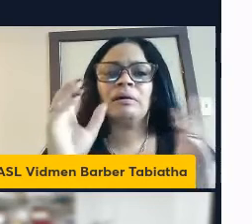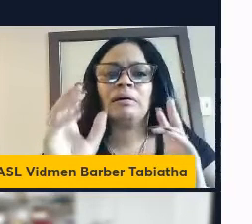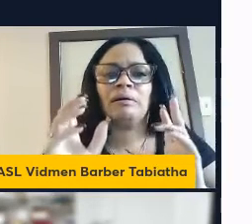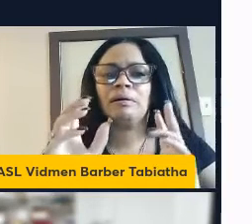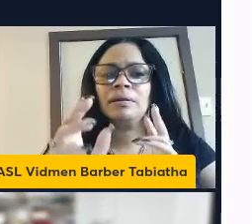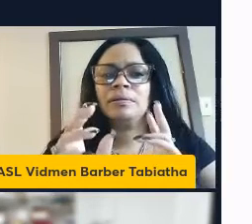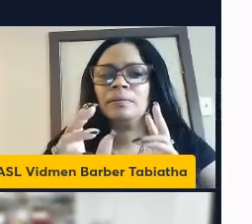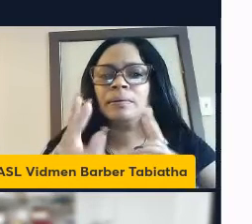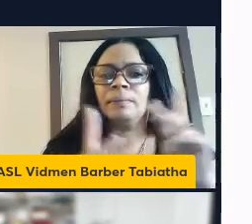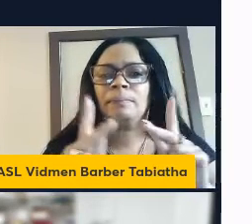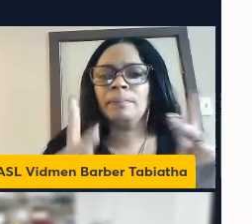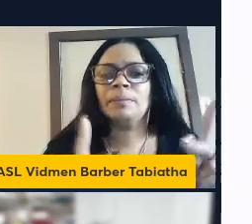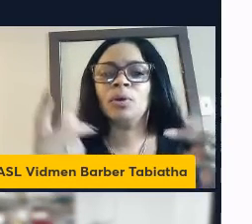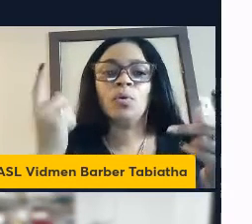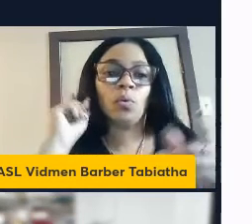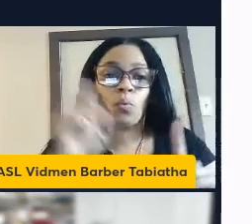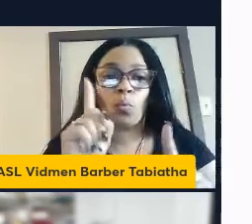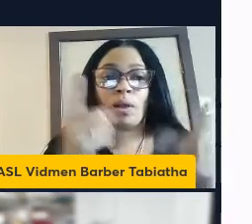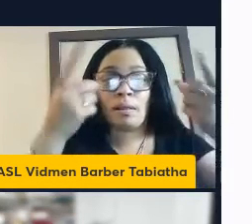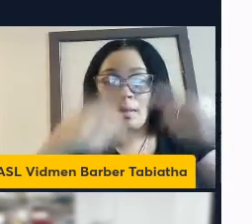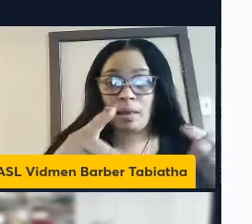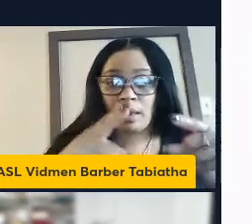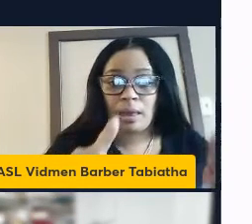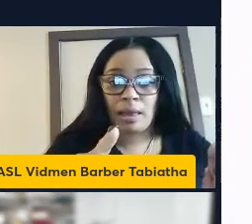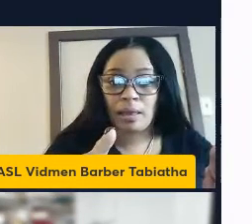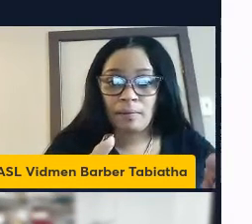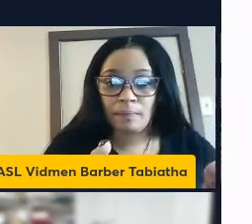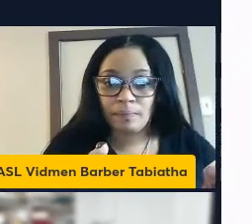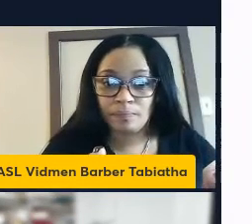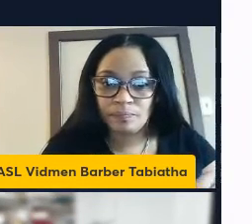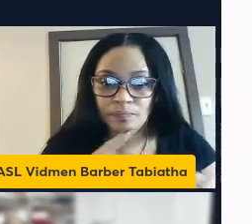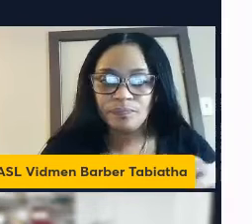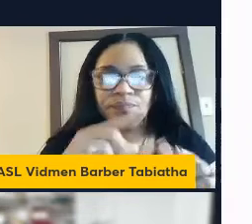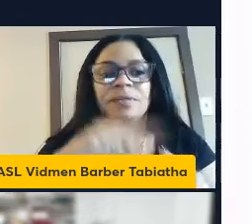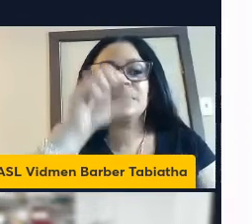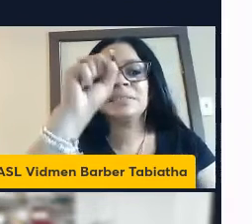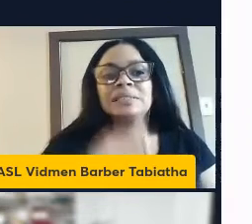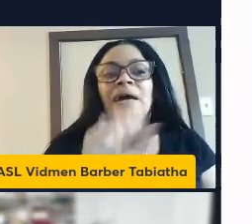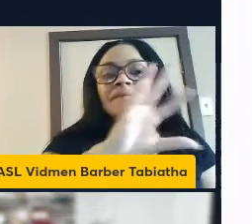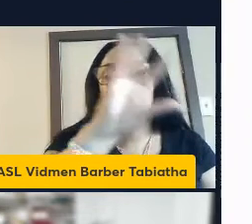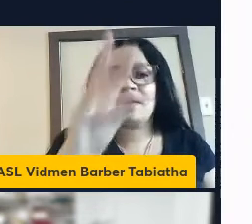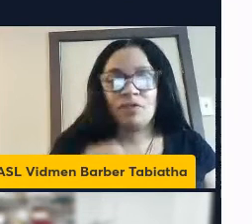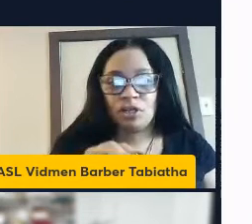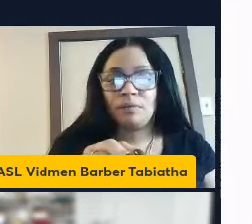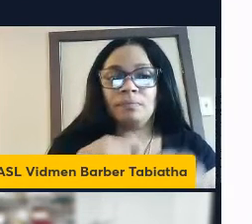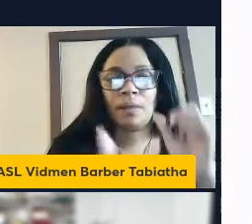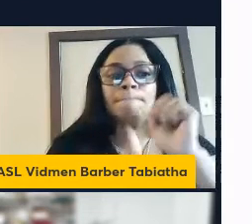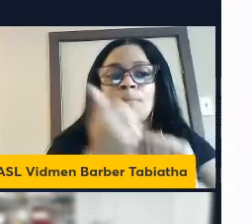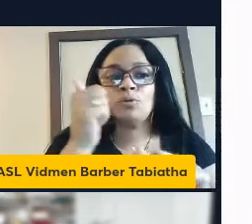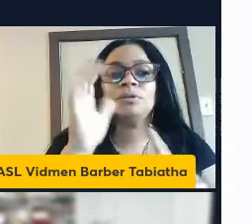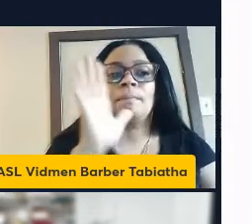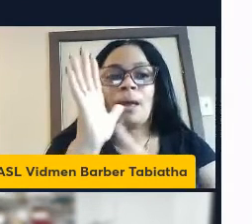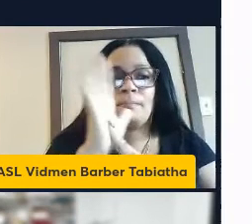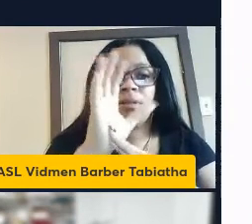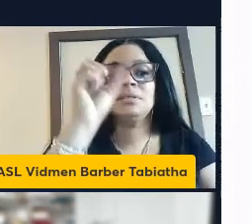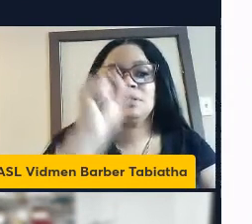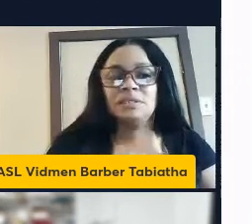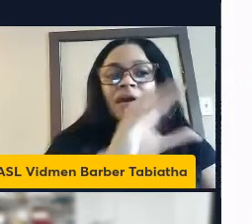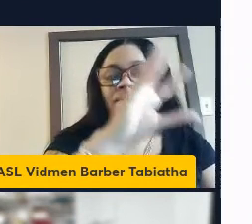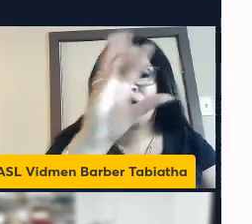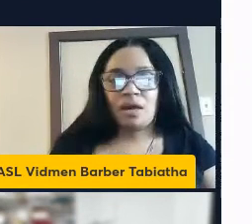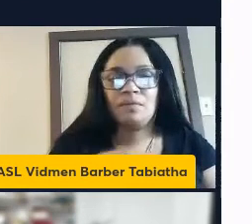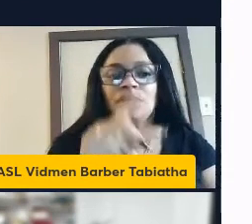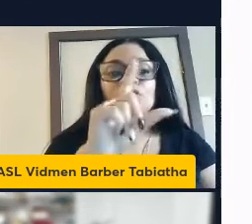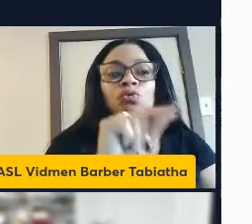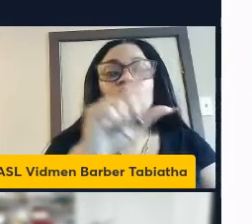cases of the disease burden is carried by Africa. And in